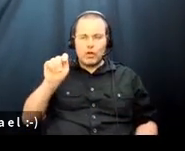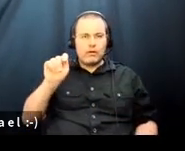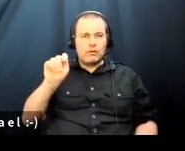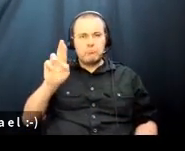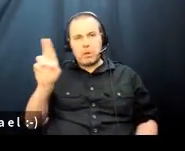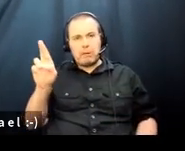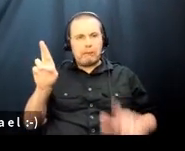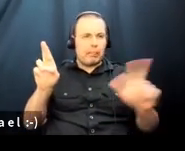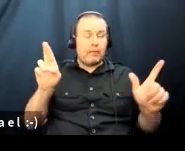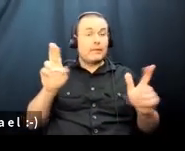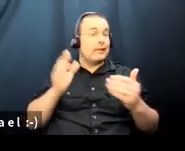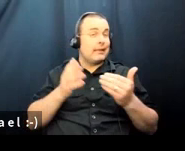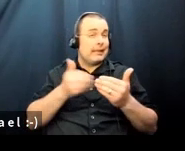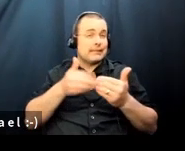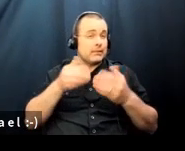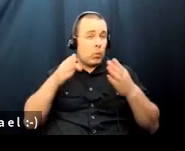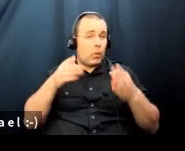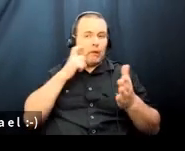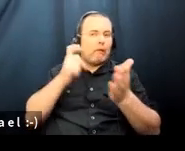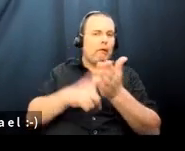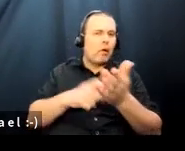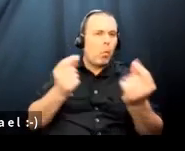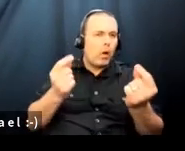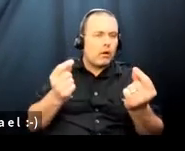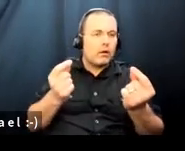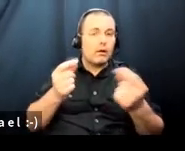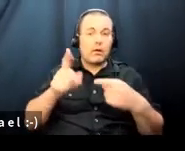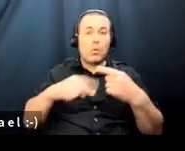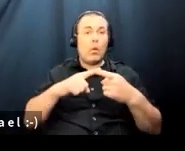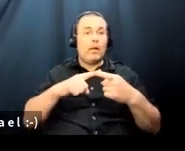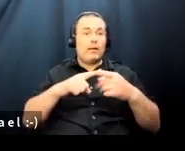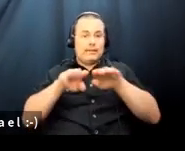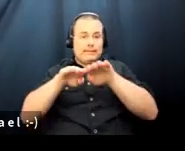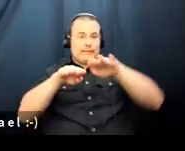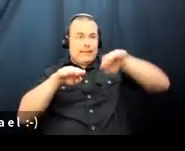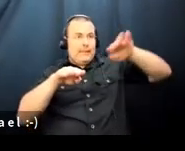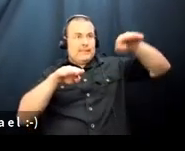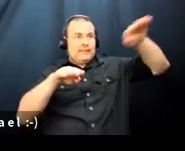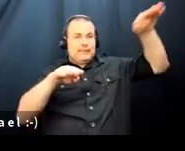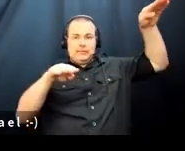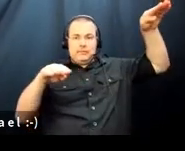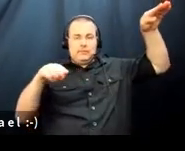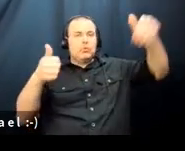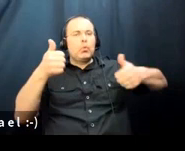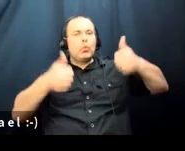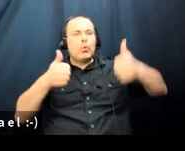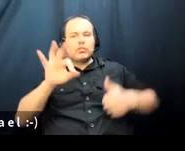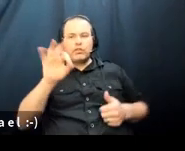Easiest way to tell that is when a child approaches steps, which foot do they use